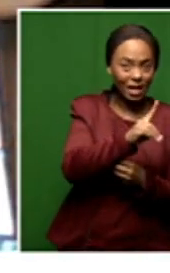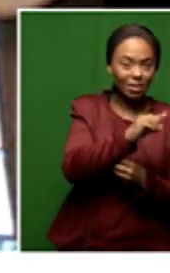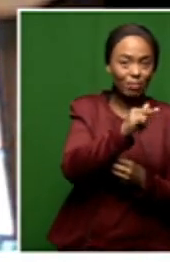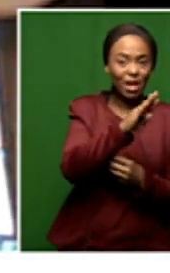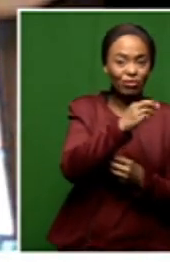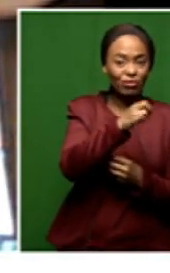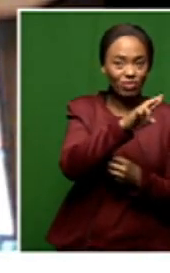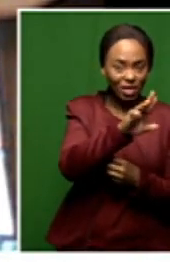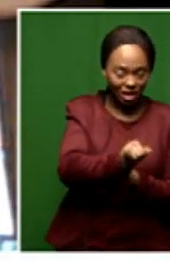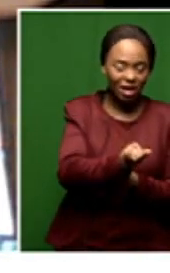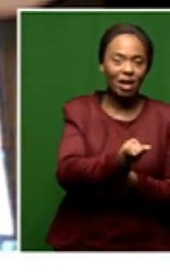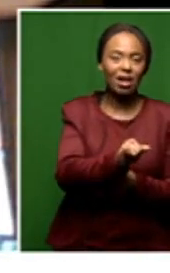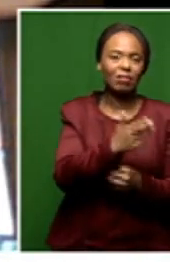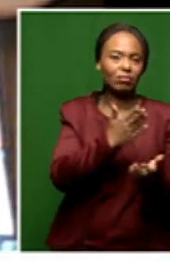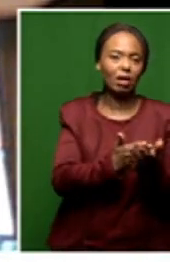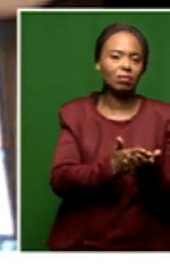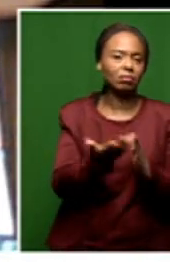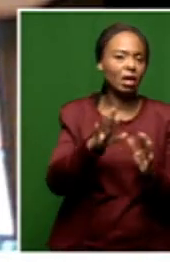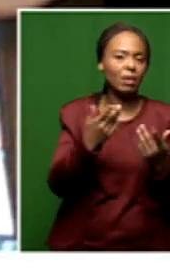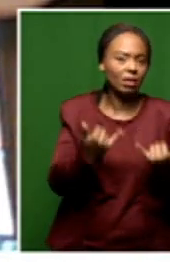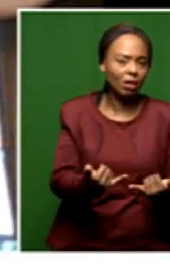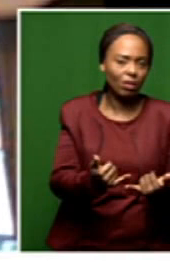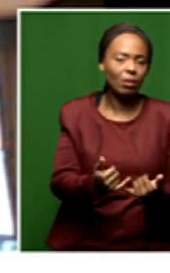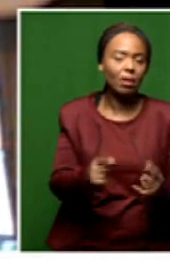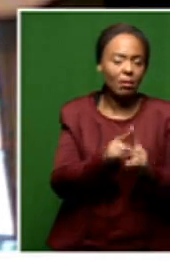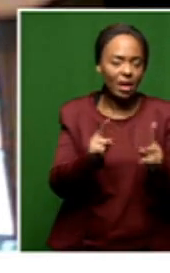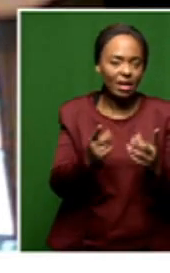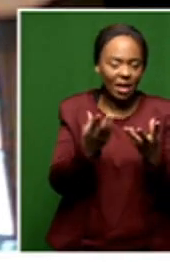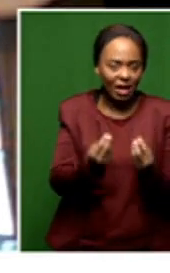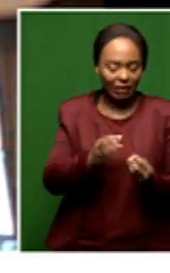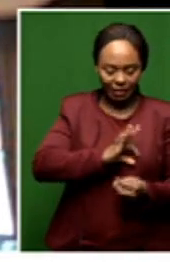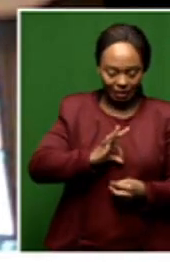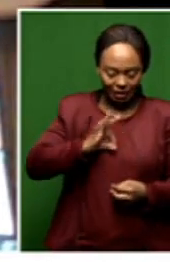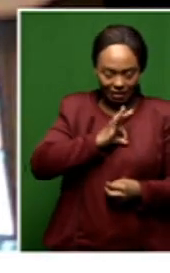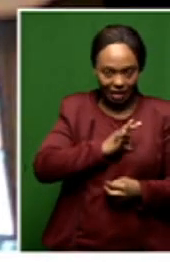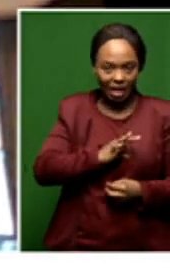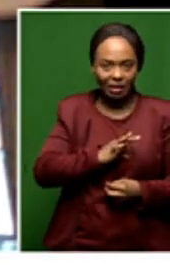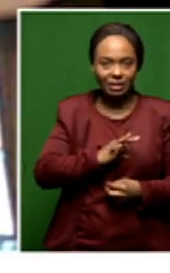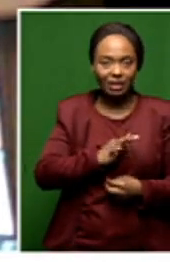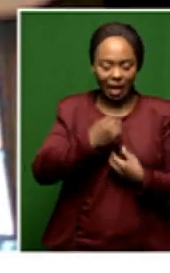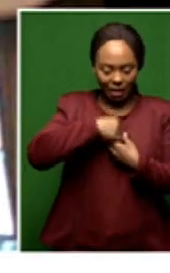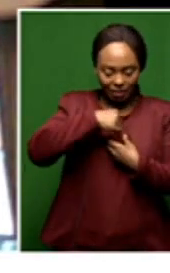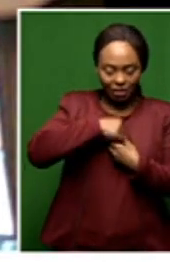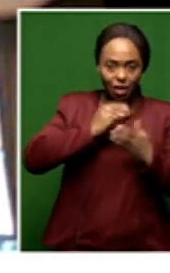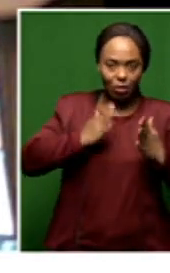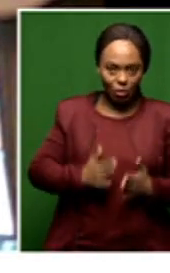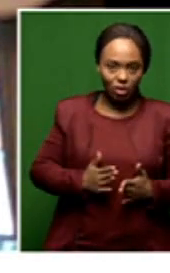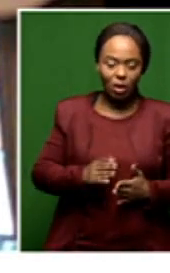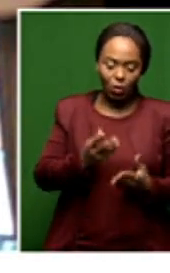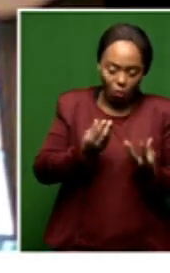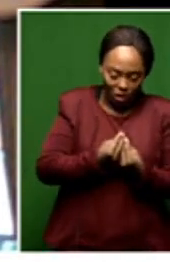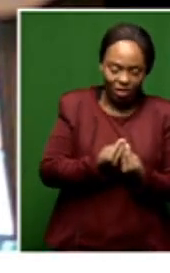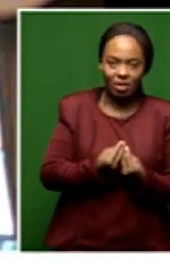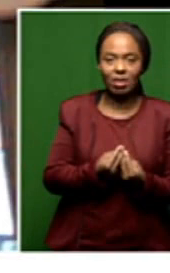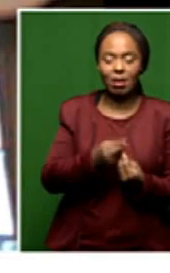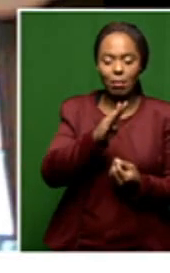actually developed from the gut bacteria themselves, with the overuse of antibiotics, with eating